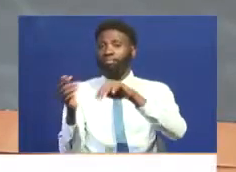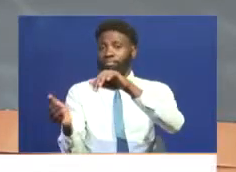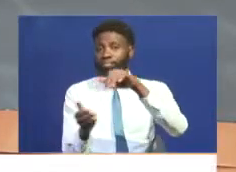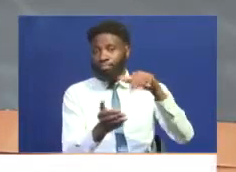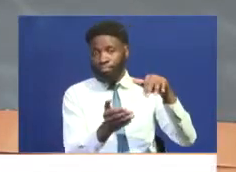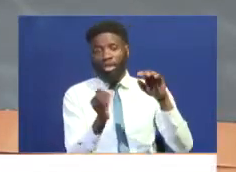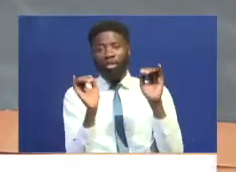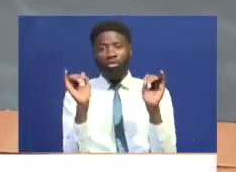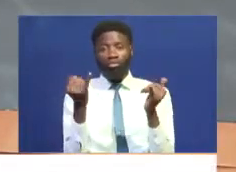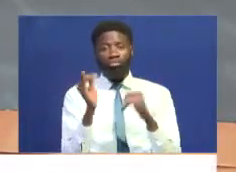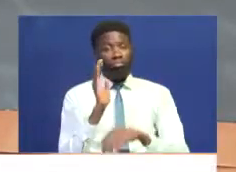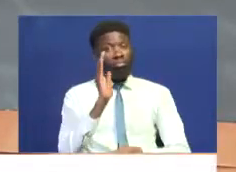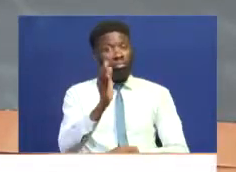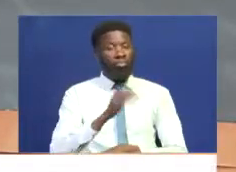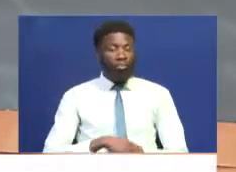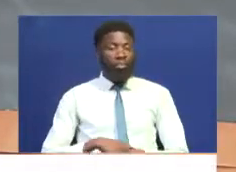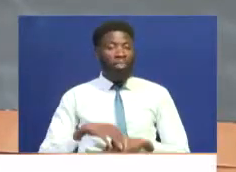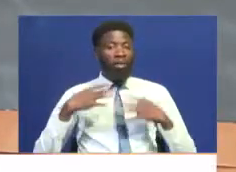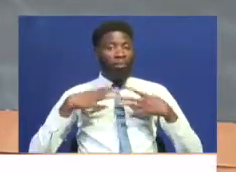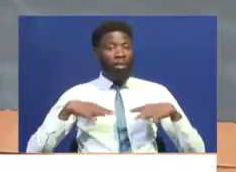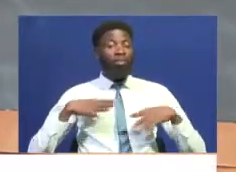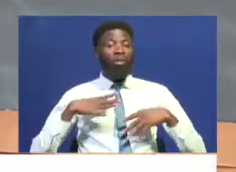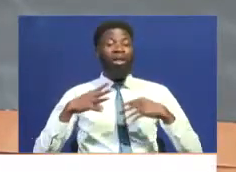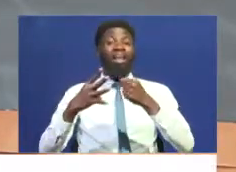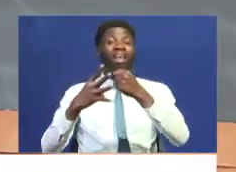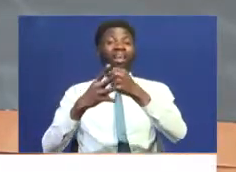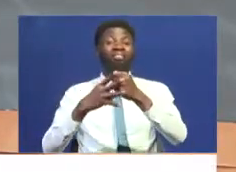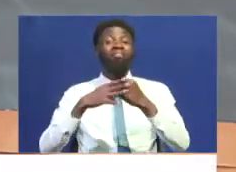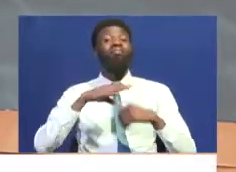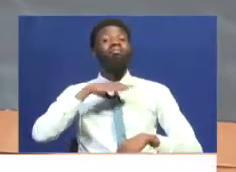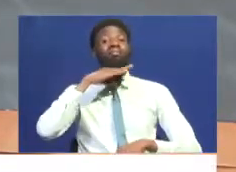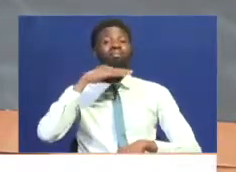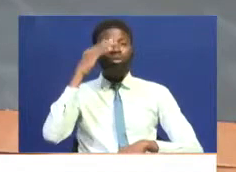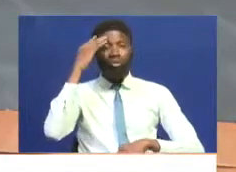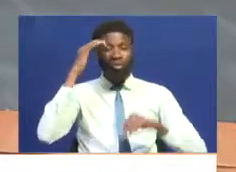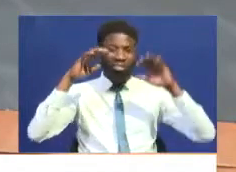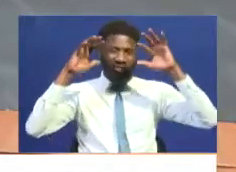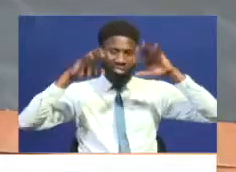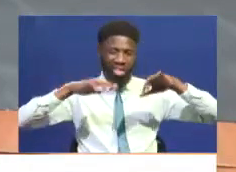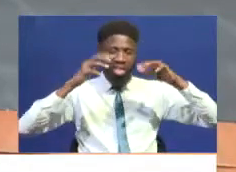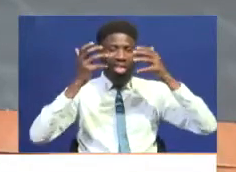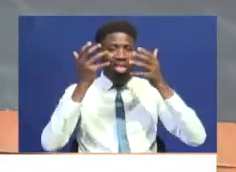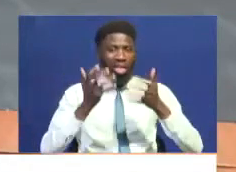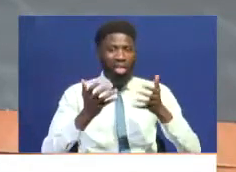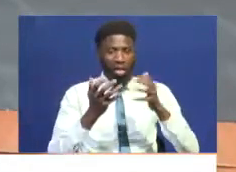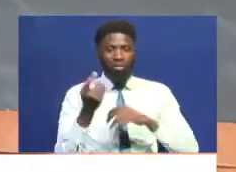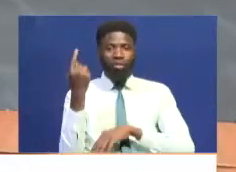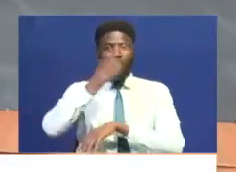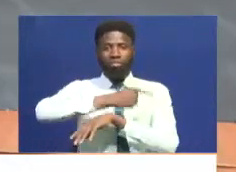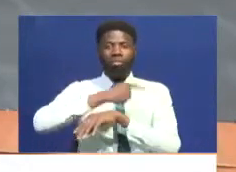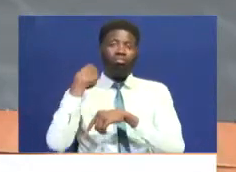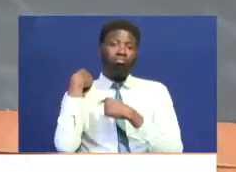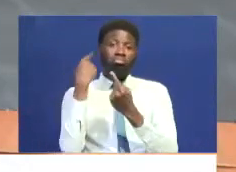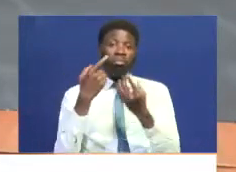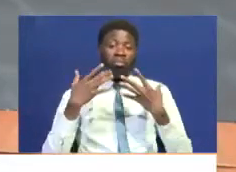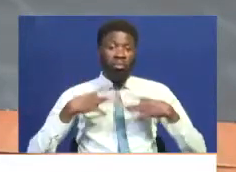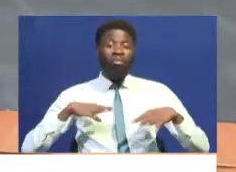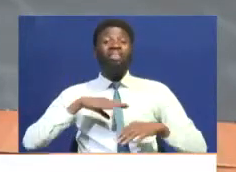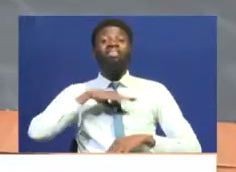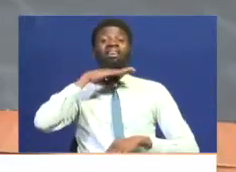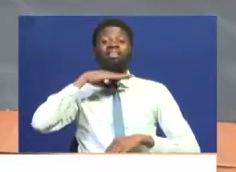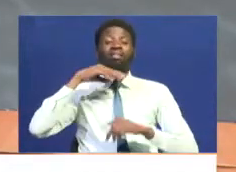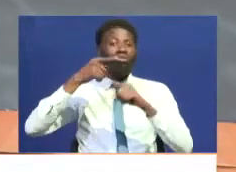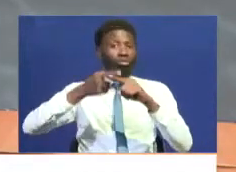At least 9 people have lost their lives due to the ongoing heavy rains in the last 24 hours, raising the number of casualties